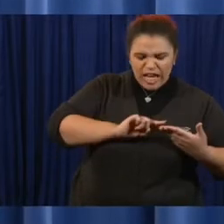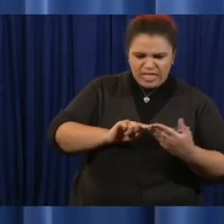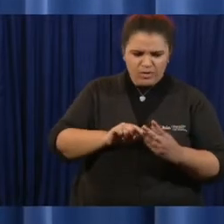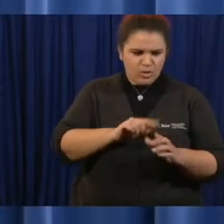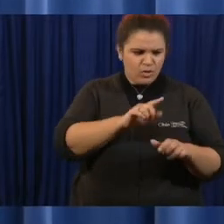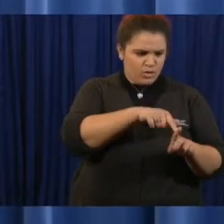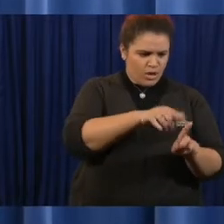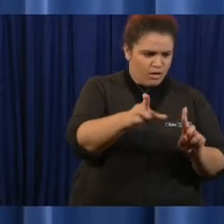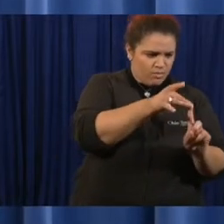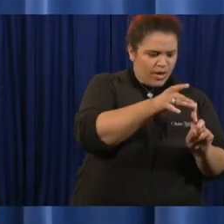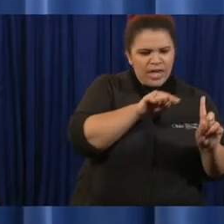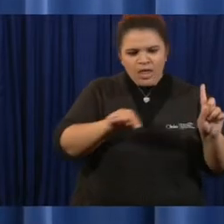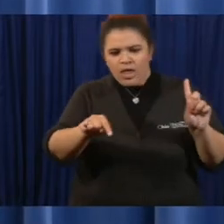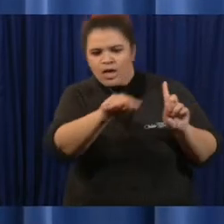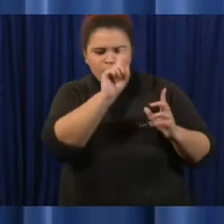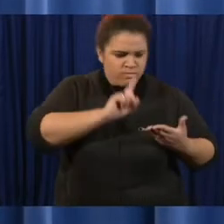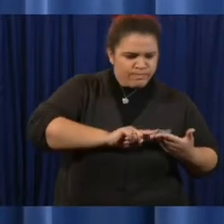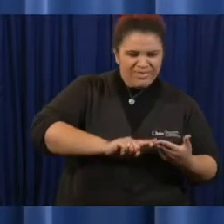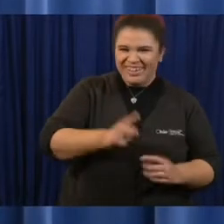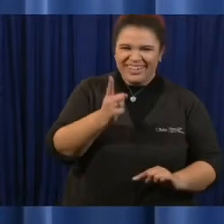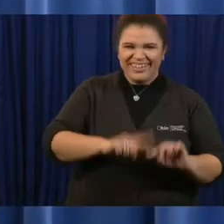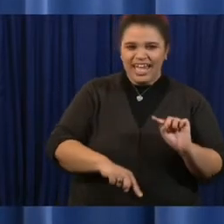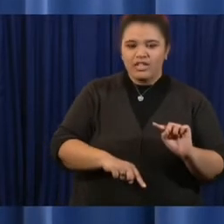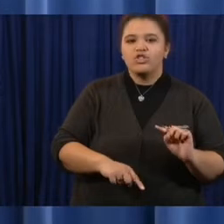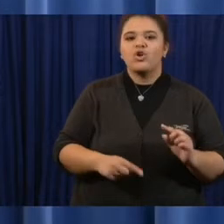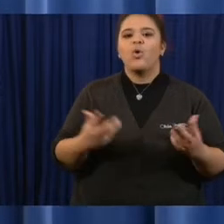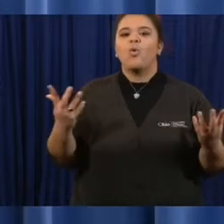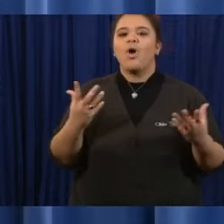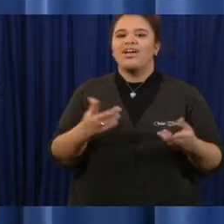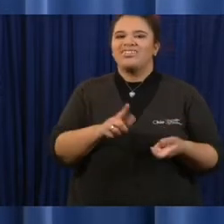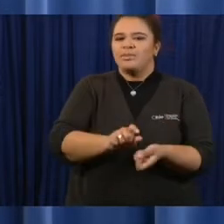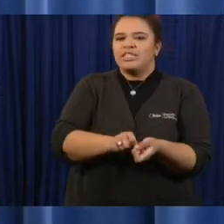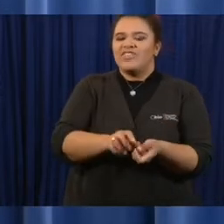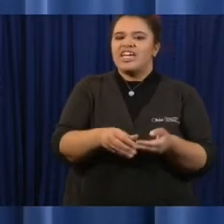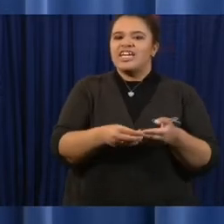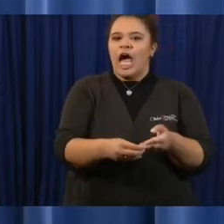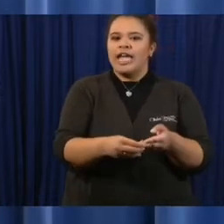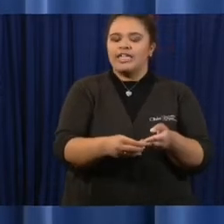specific guidance are you using that tells you that this is the right call?